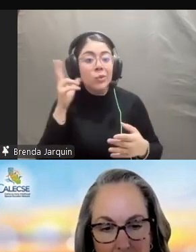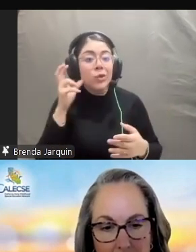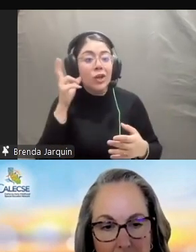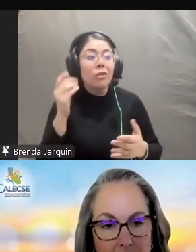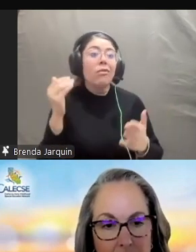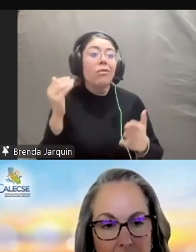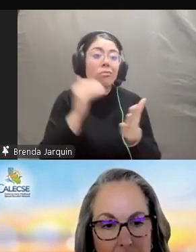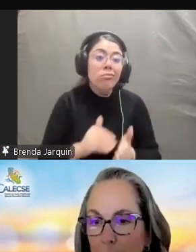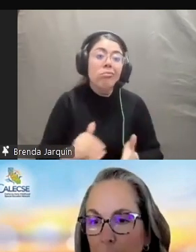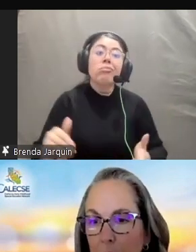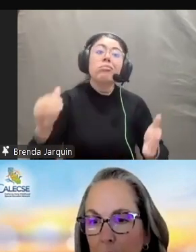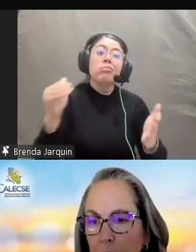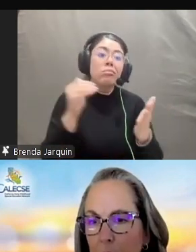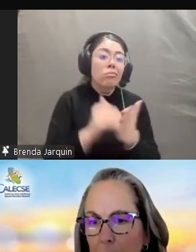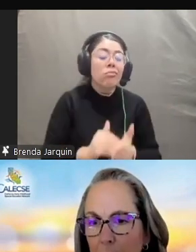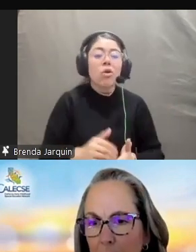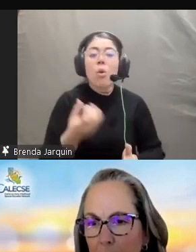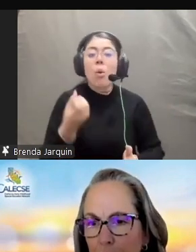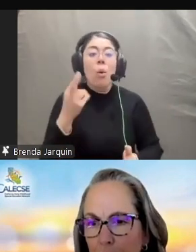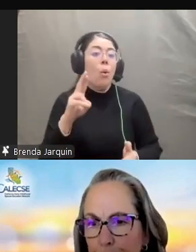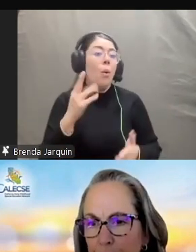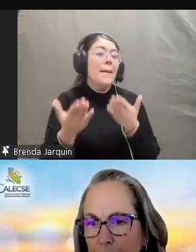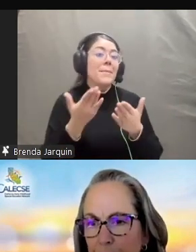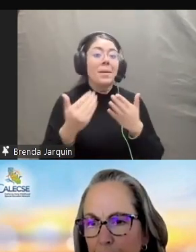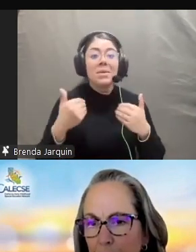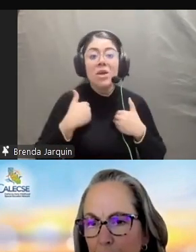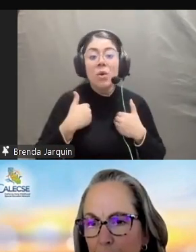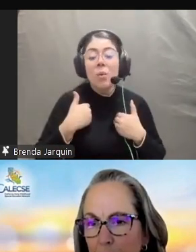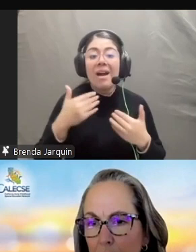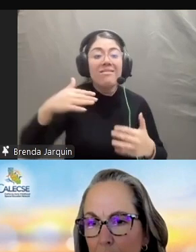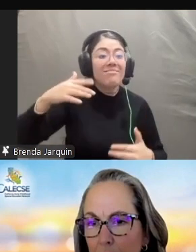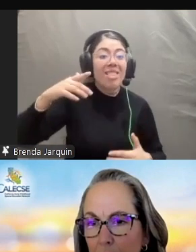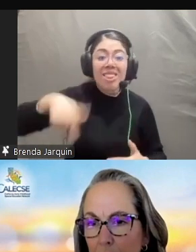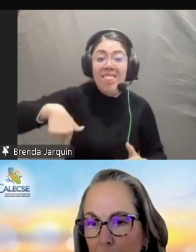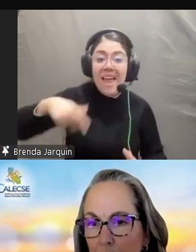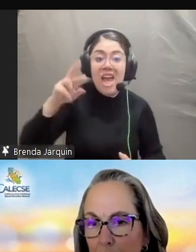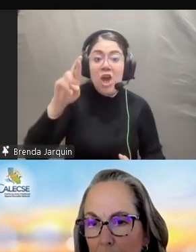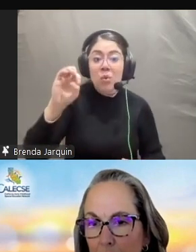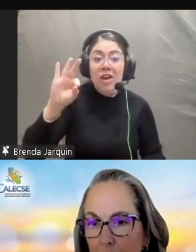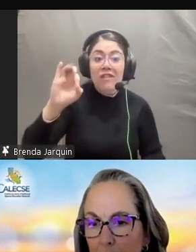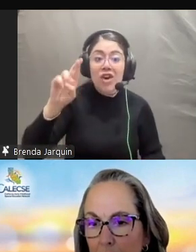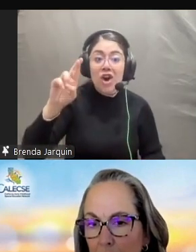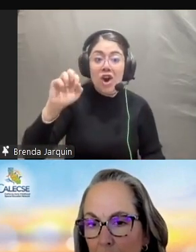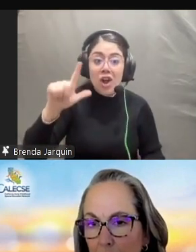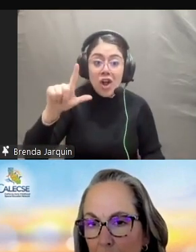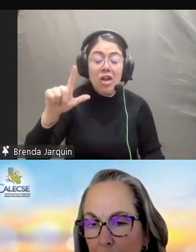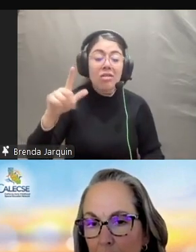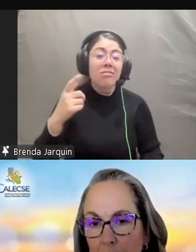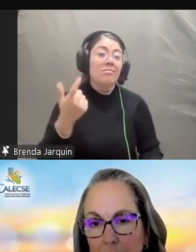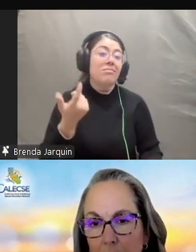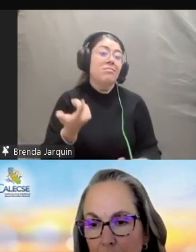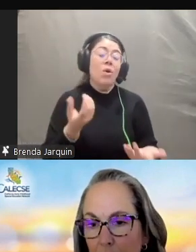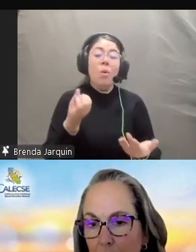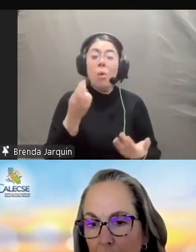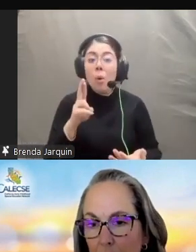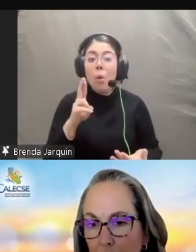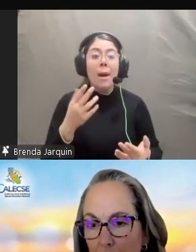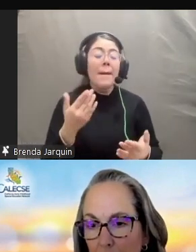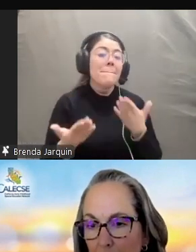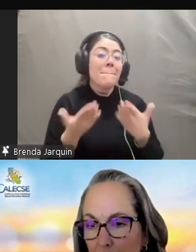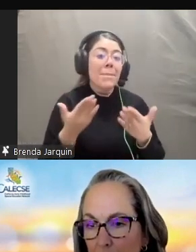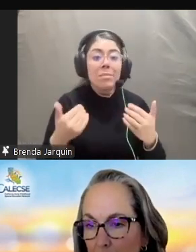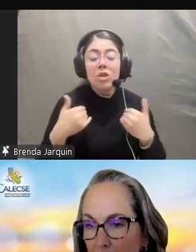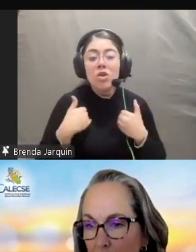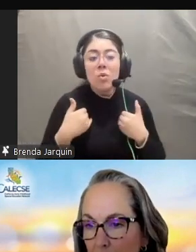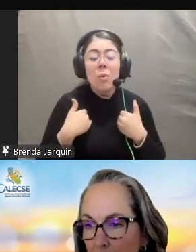referrals? How have you decided to handle those? And also referrals during summer breaks. Again, we all